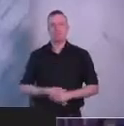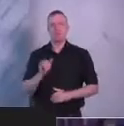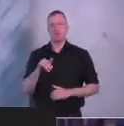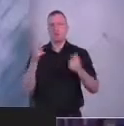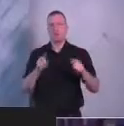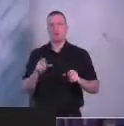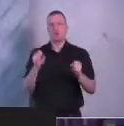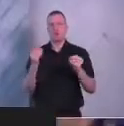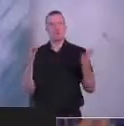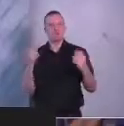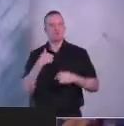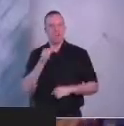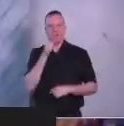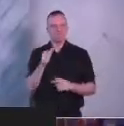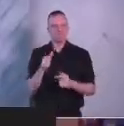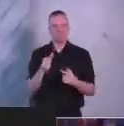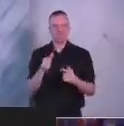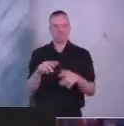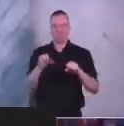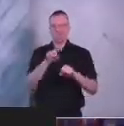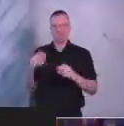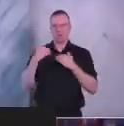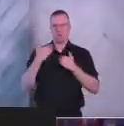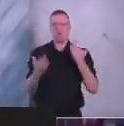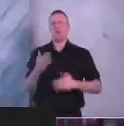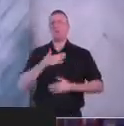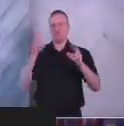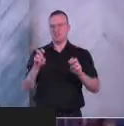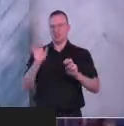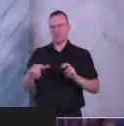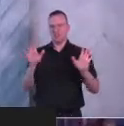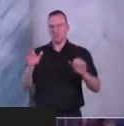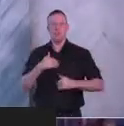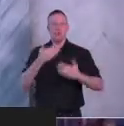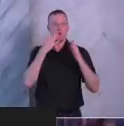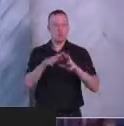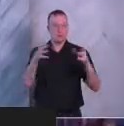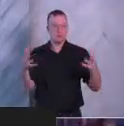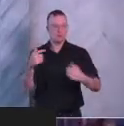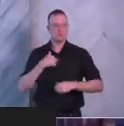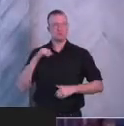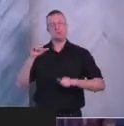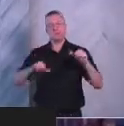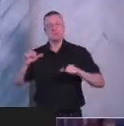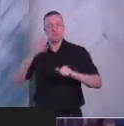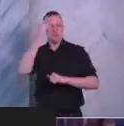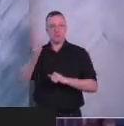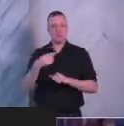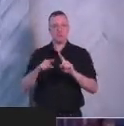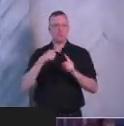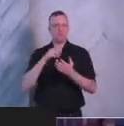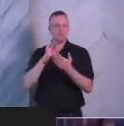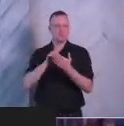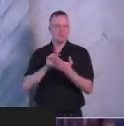So I don't hold anybody responsible. It's probably my own issue. Anyway, thanks very much. I kind of forget the question, but I wrote a few notes here